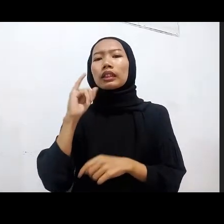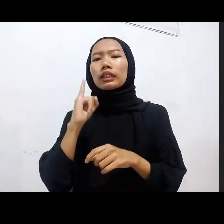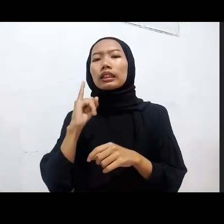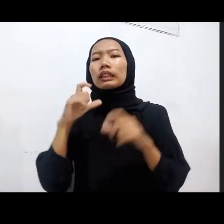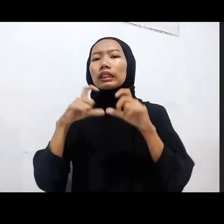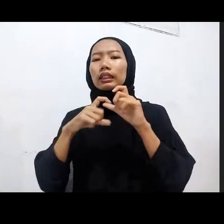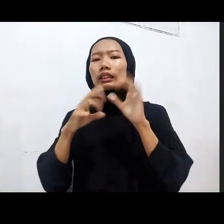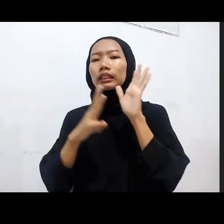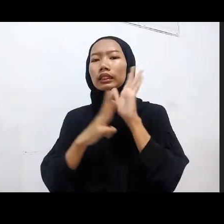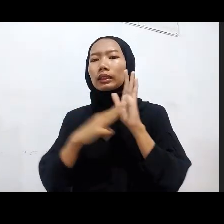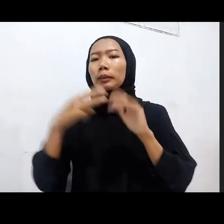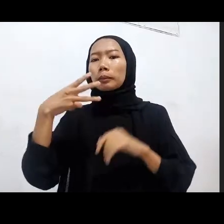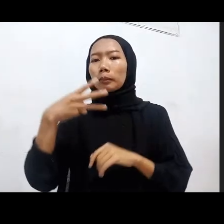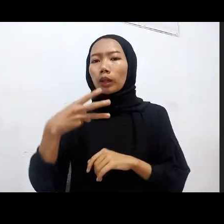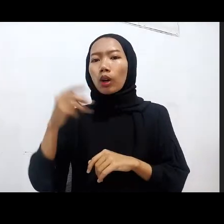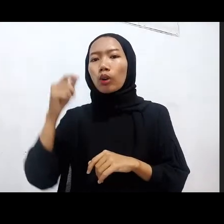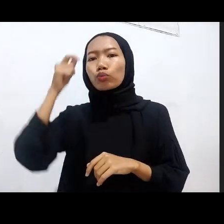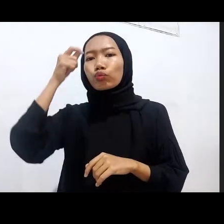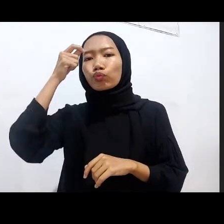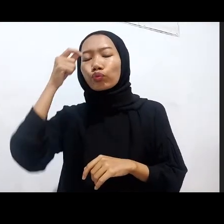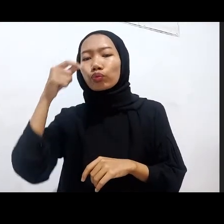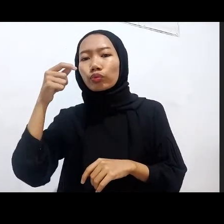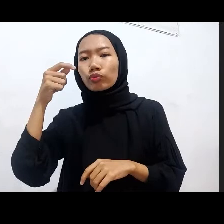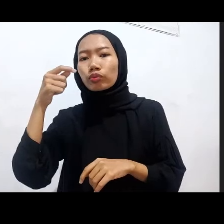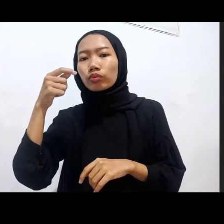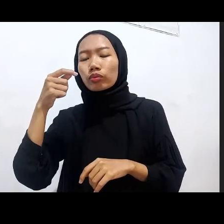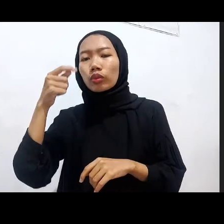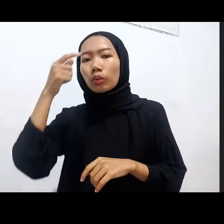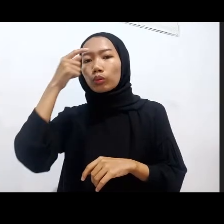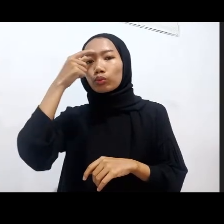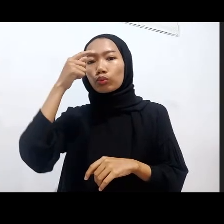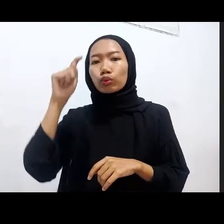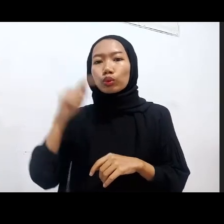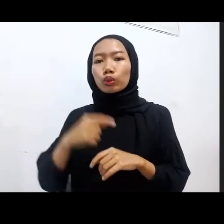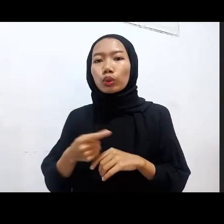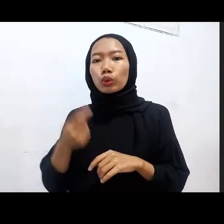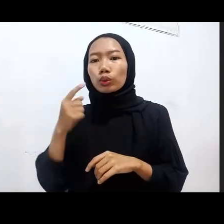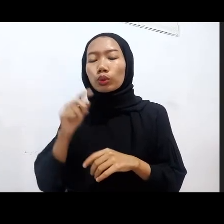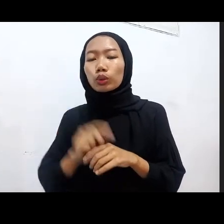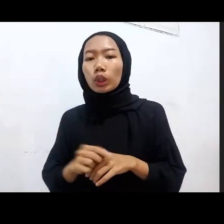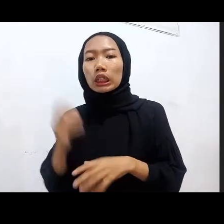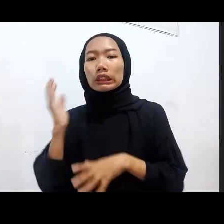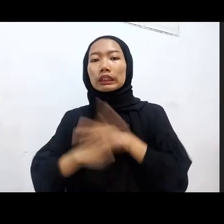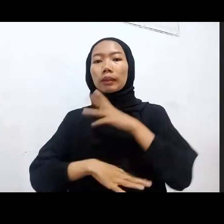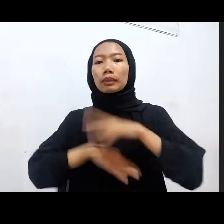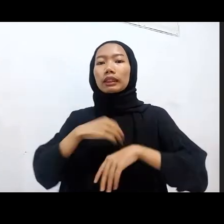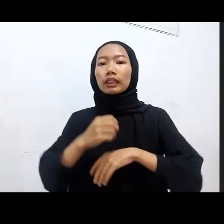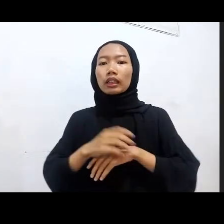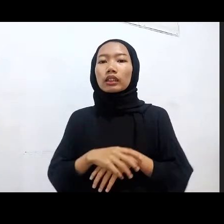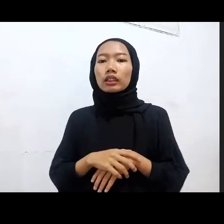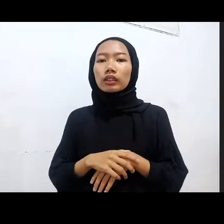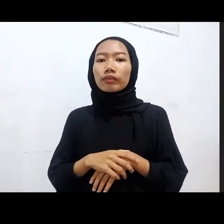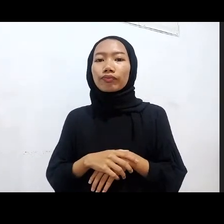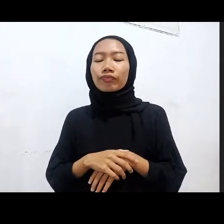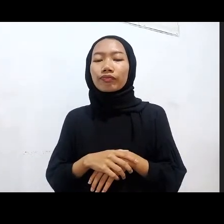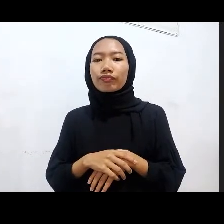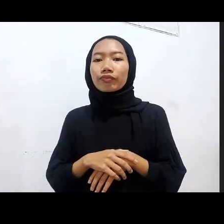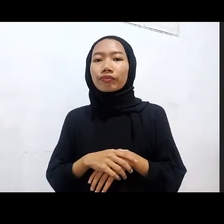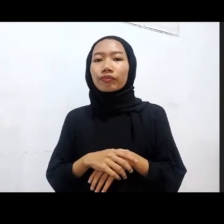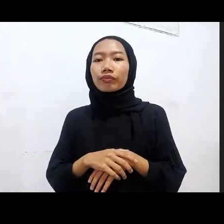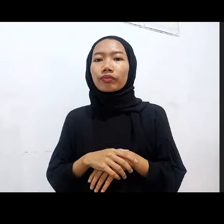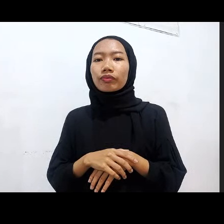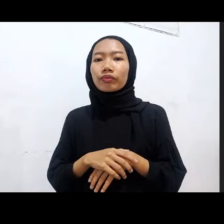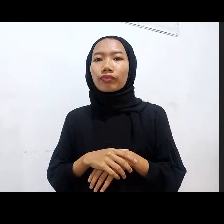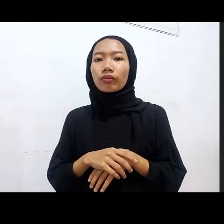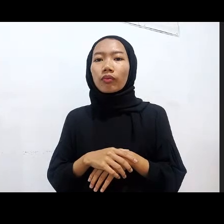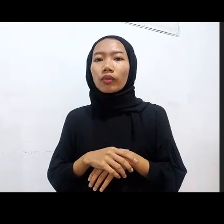ago that we were hidden away from society. We were put in institutions. and people thought there was some shame